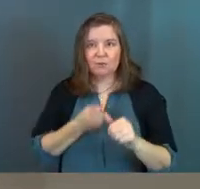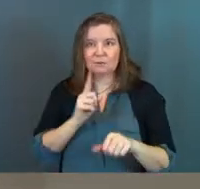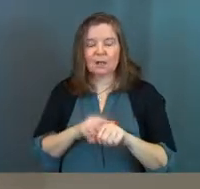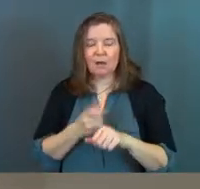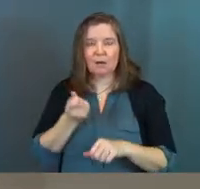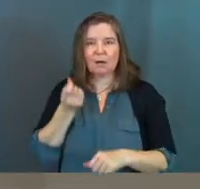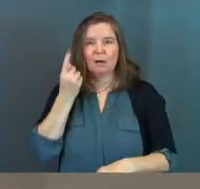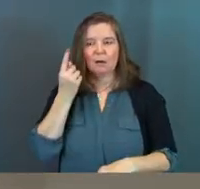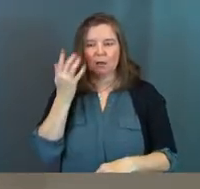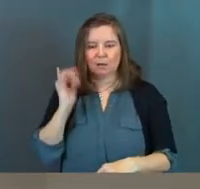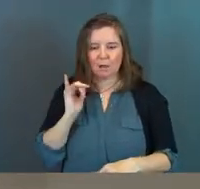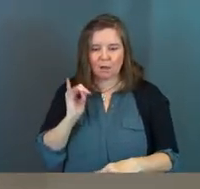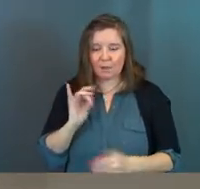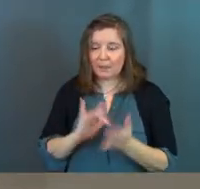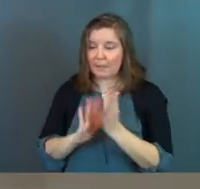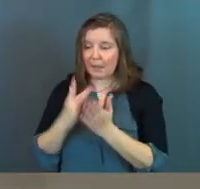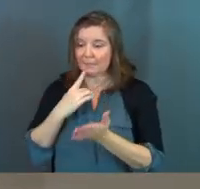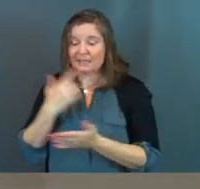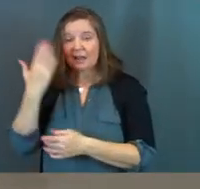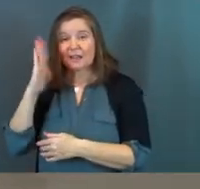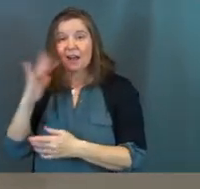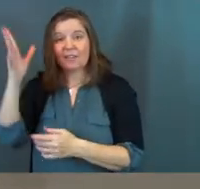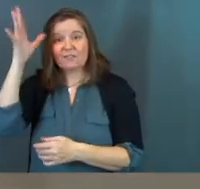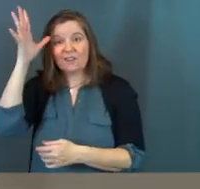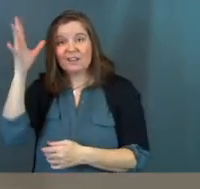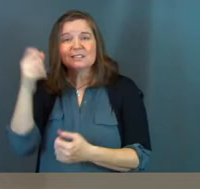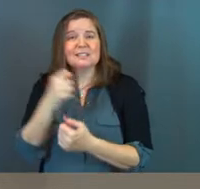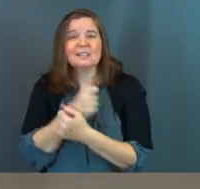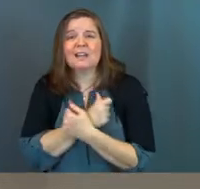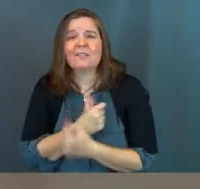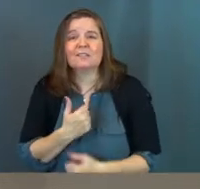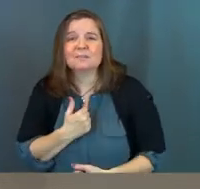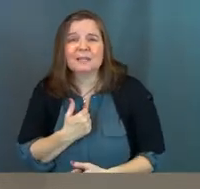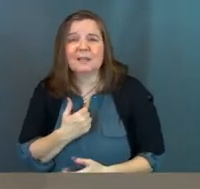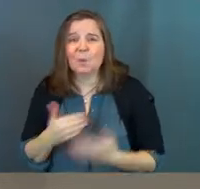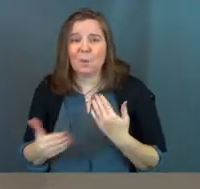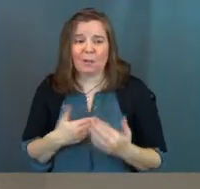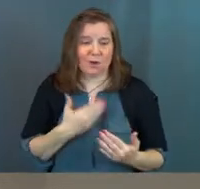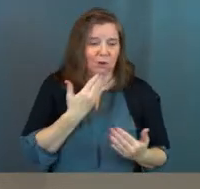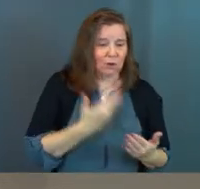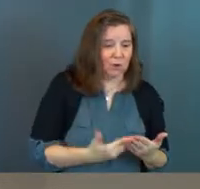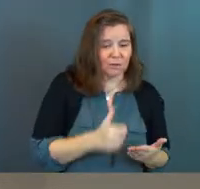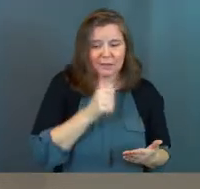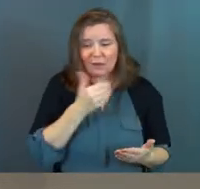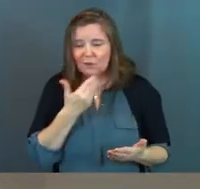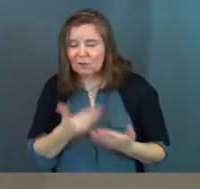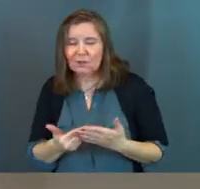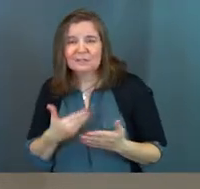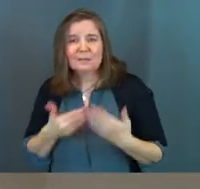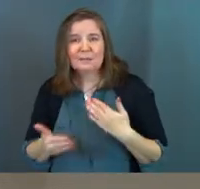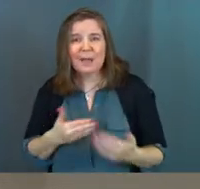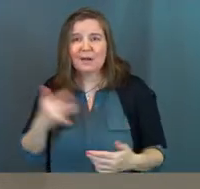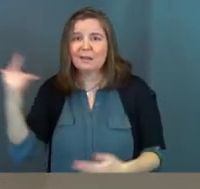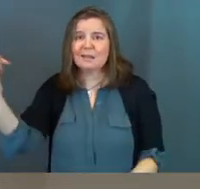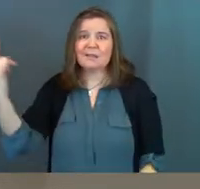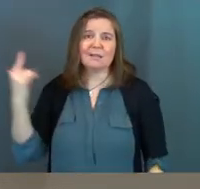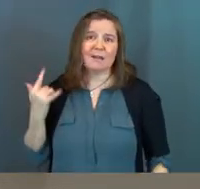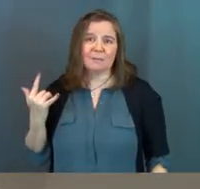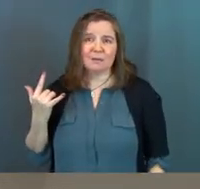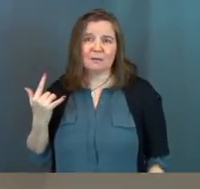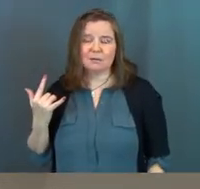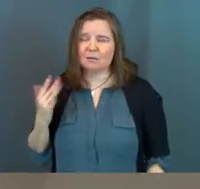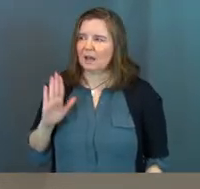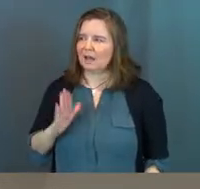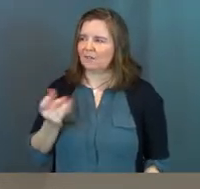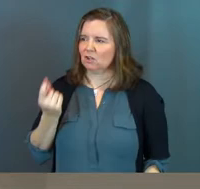time? Because you're like, the Bible says that God the Father just loves me, whether I do good things or not.